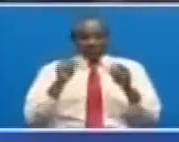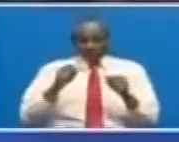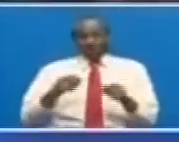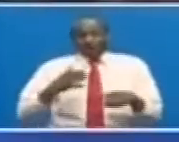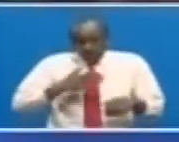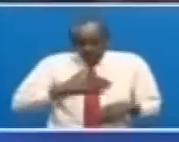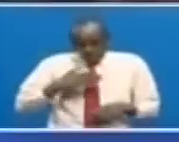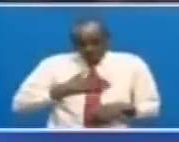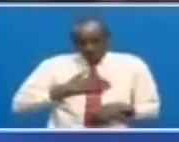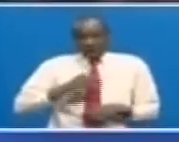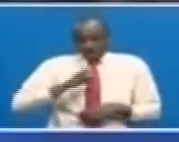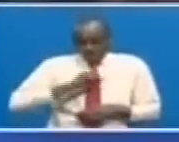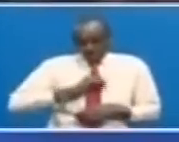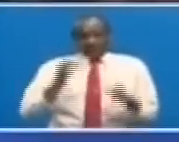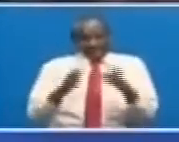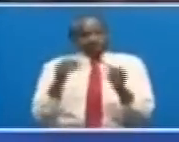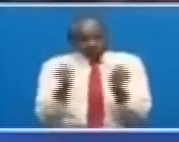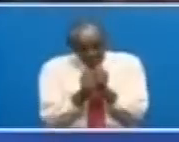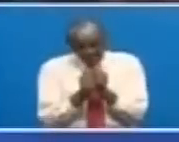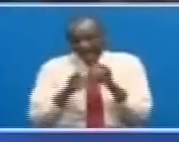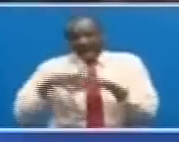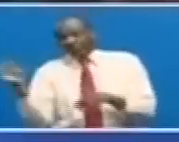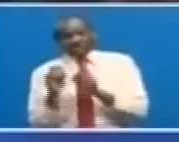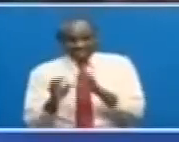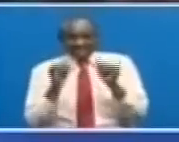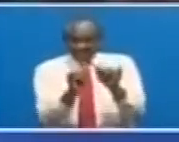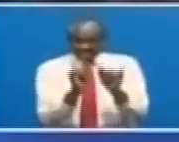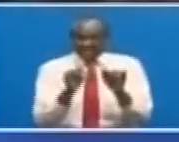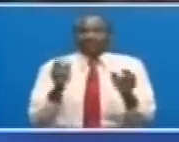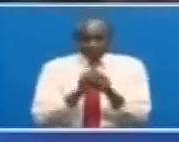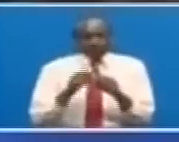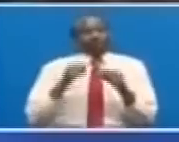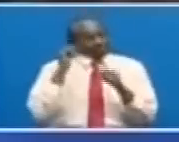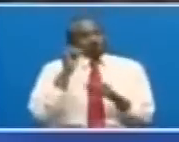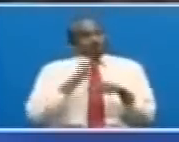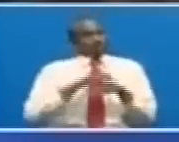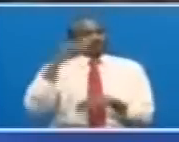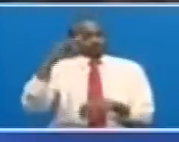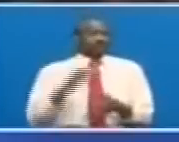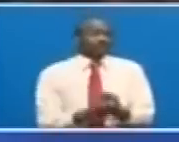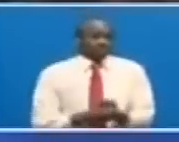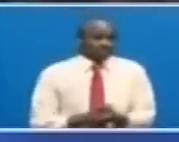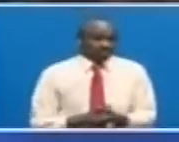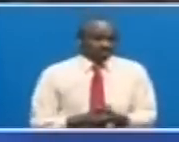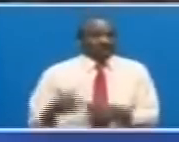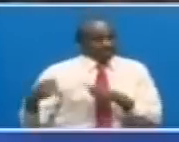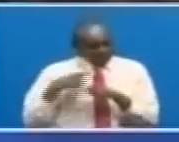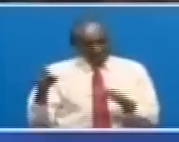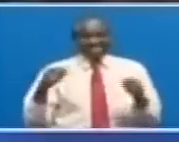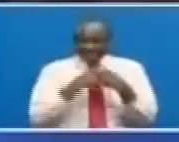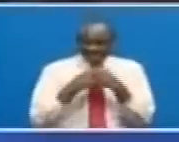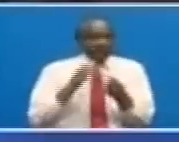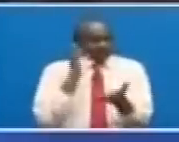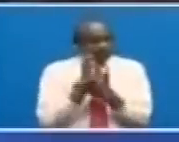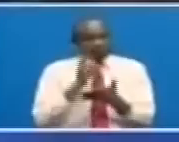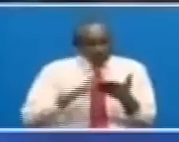wetu na tuzidi kujenga, ina mashaka za kuona timu nzuri mbele. So changamoto imekuwa kwa sababu